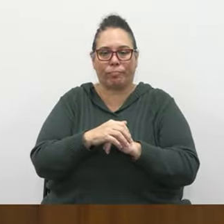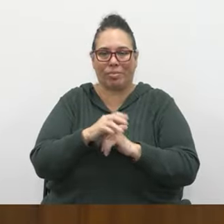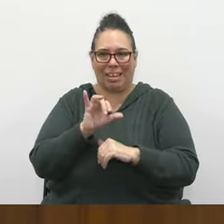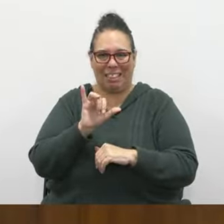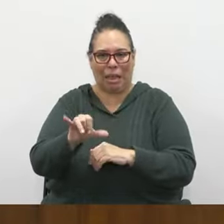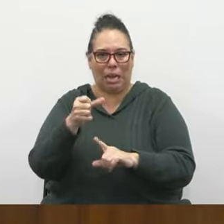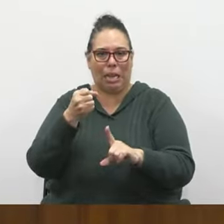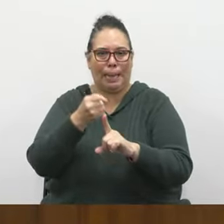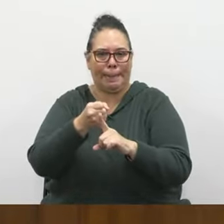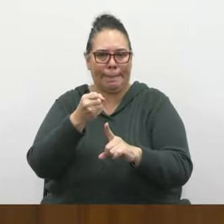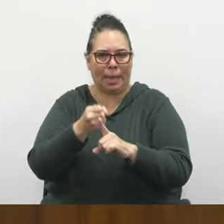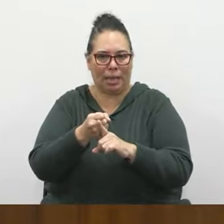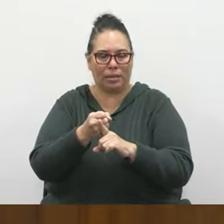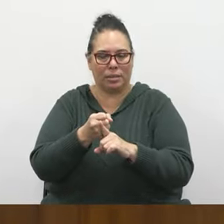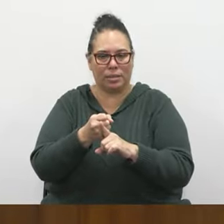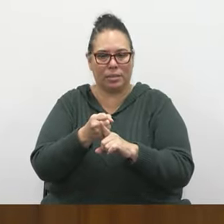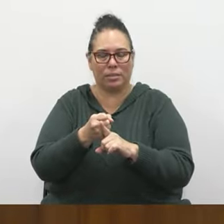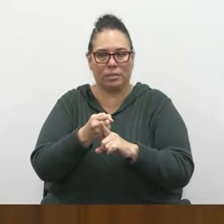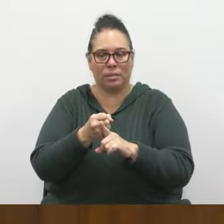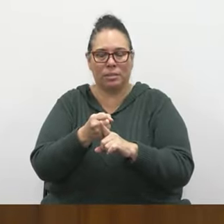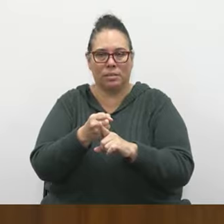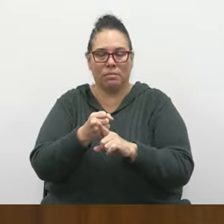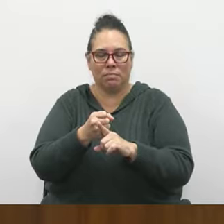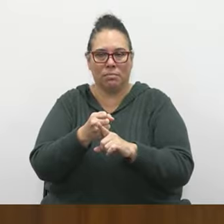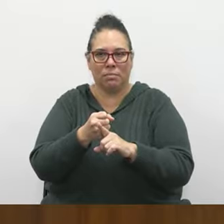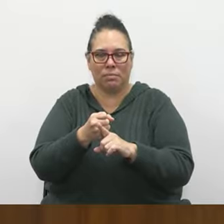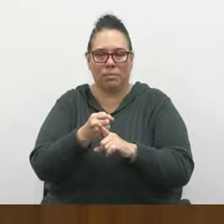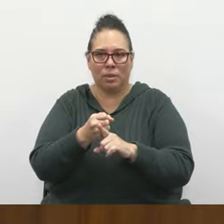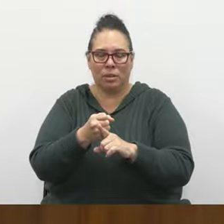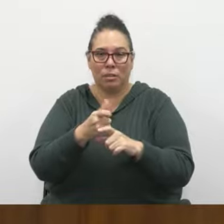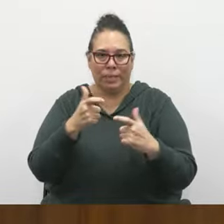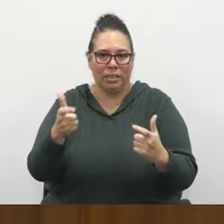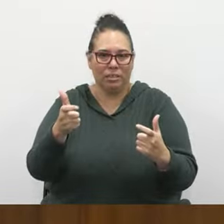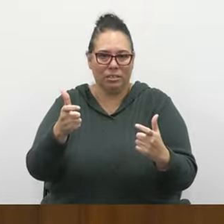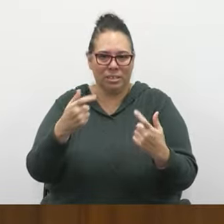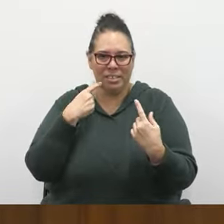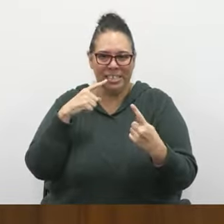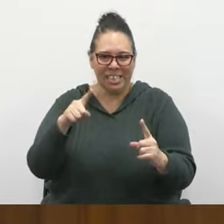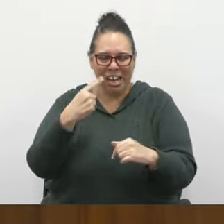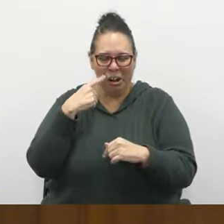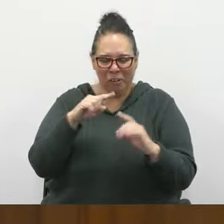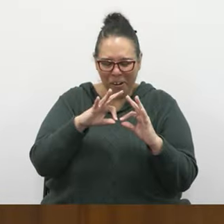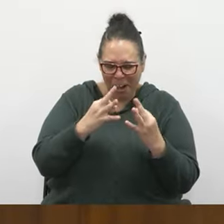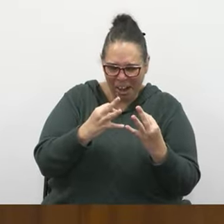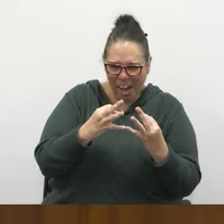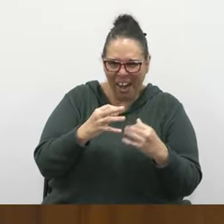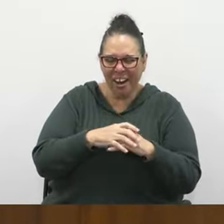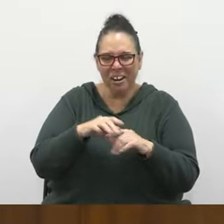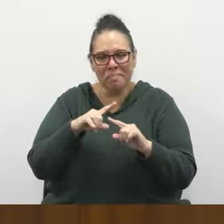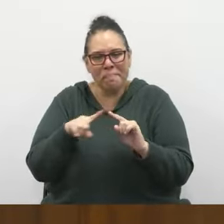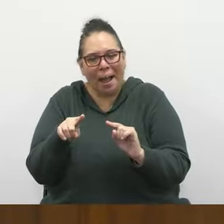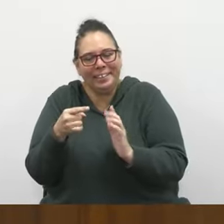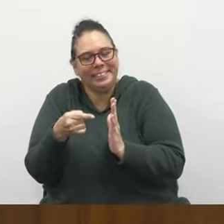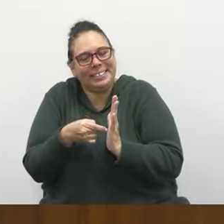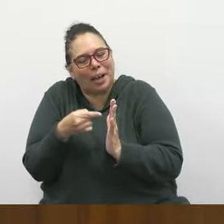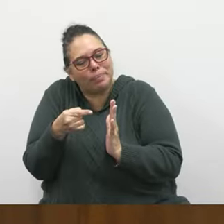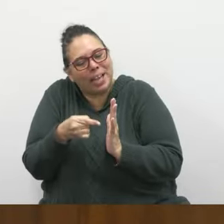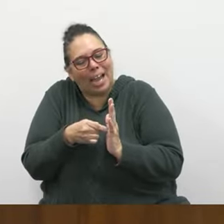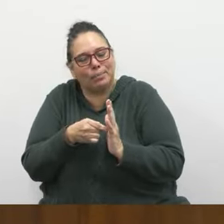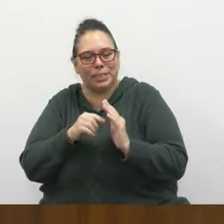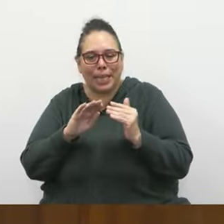that those entities can have on the success of families. But to that, there's sometimes where